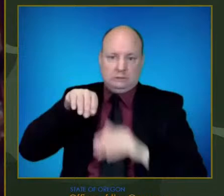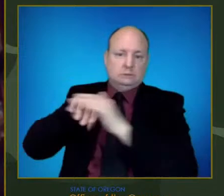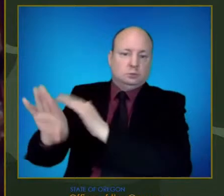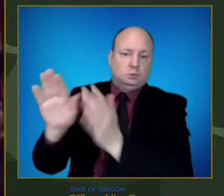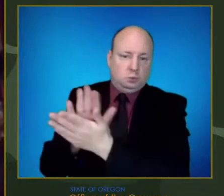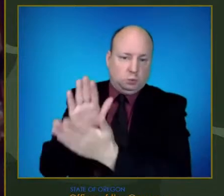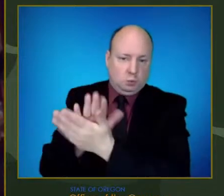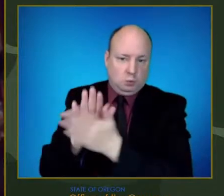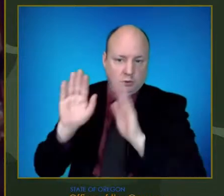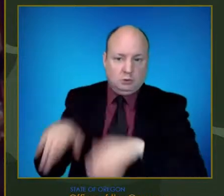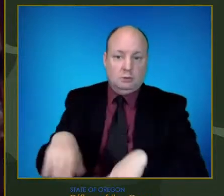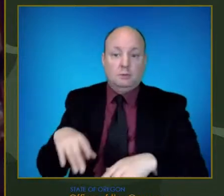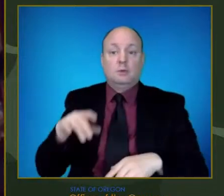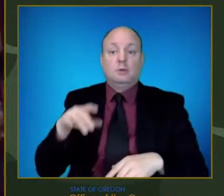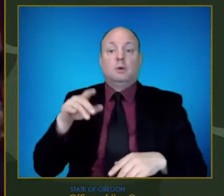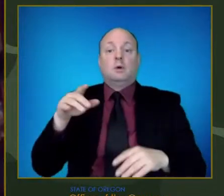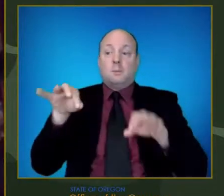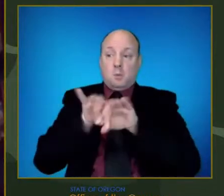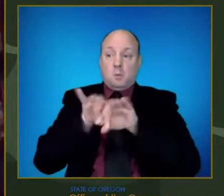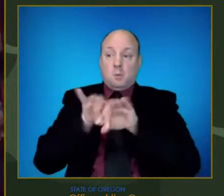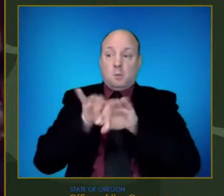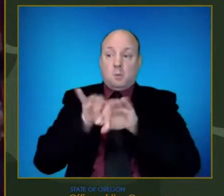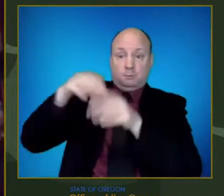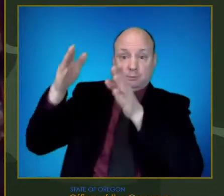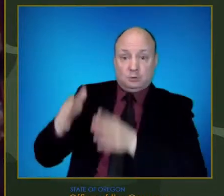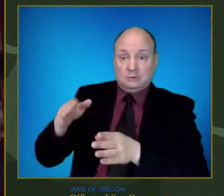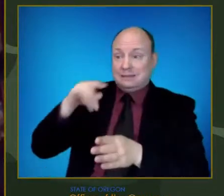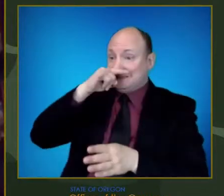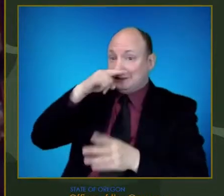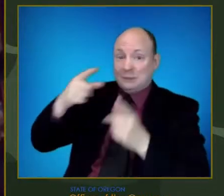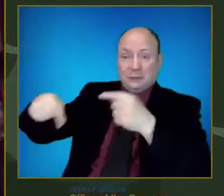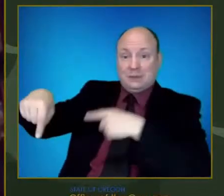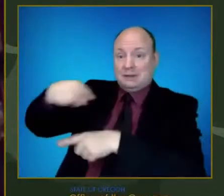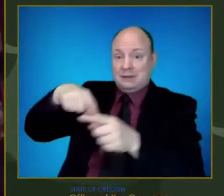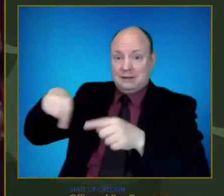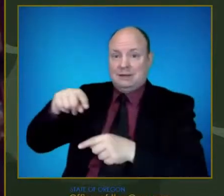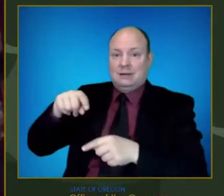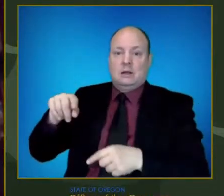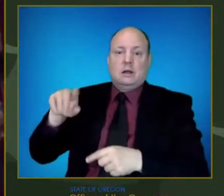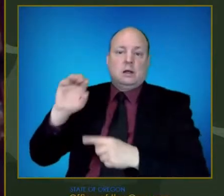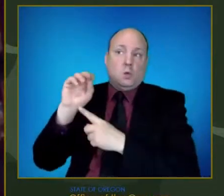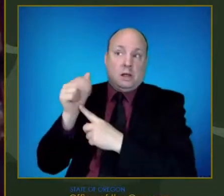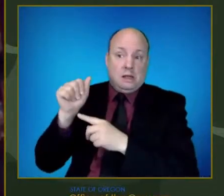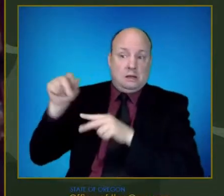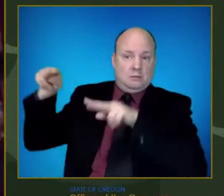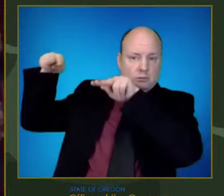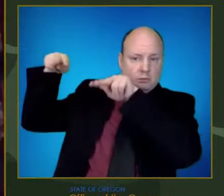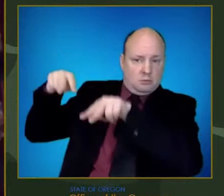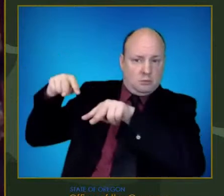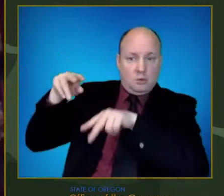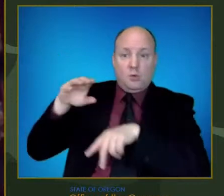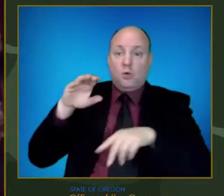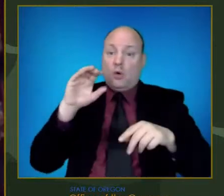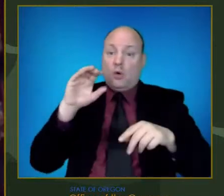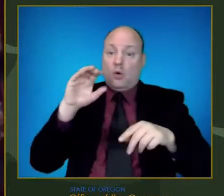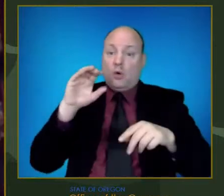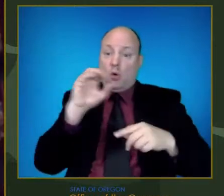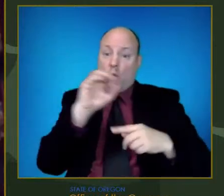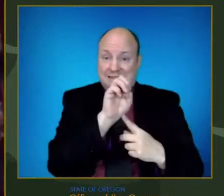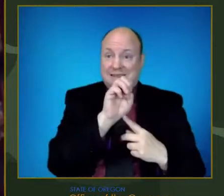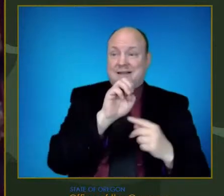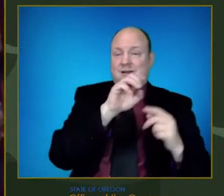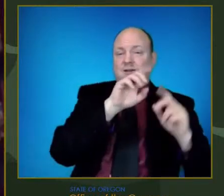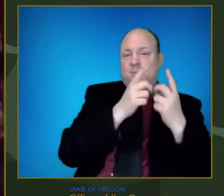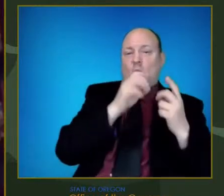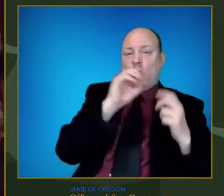students. OHA works closely with the Oregon Department of Education to develop science-based protocols within the Ready School Safe